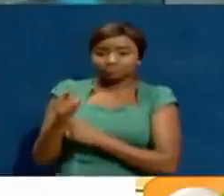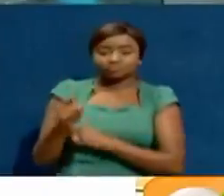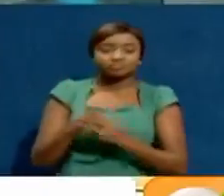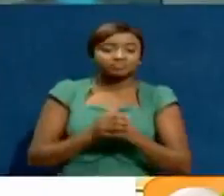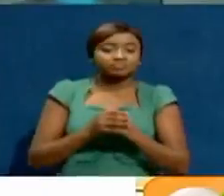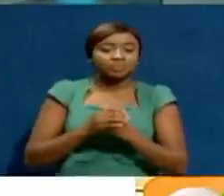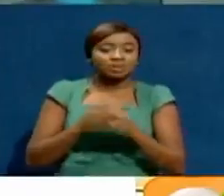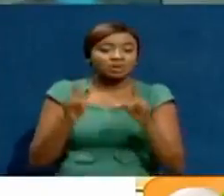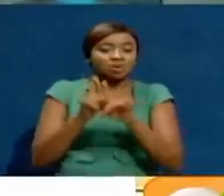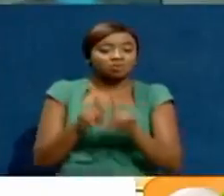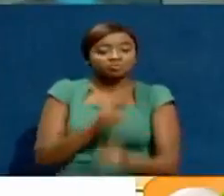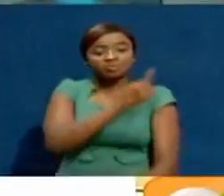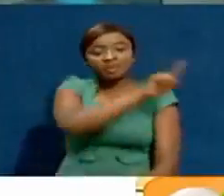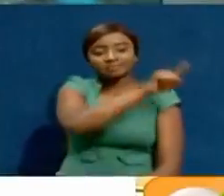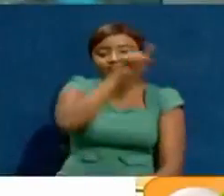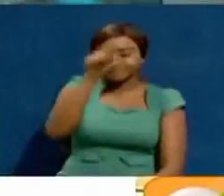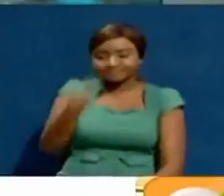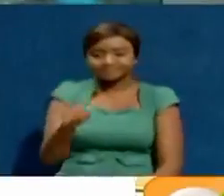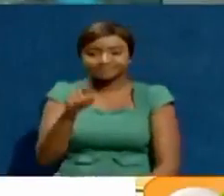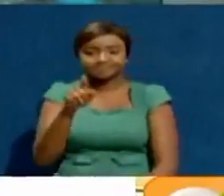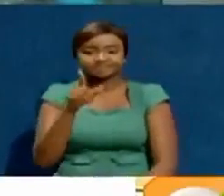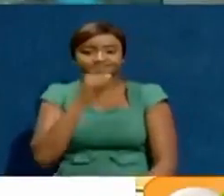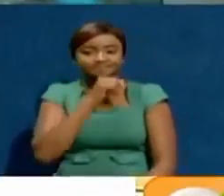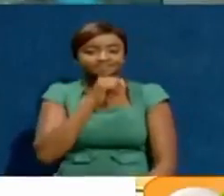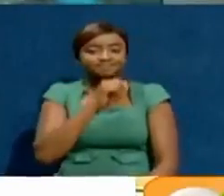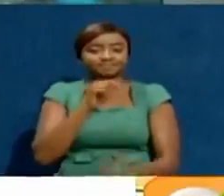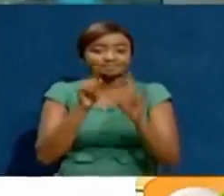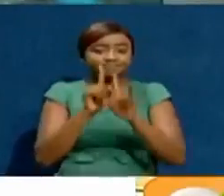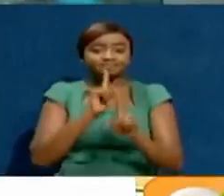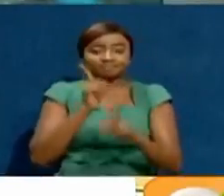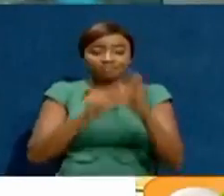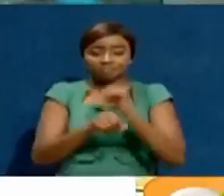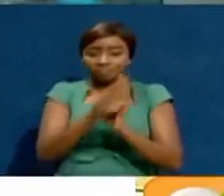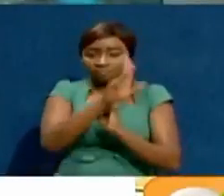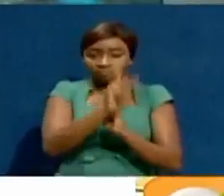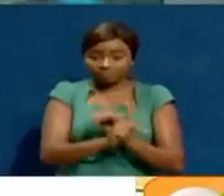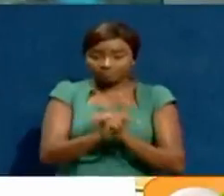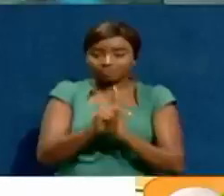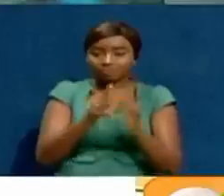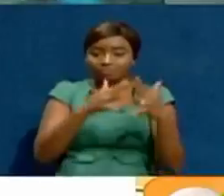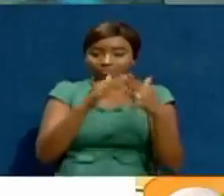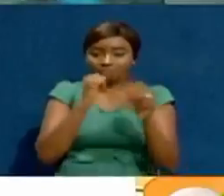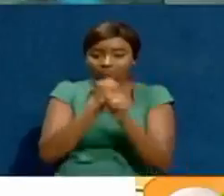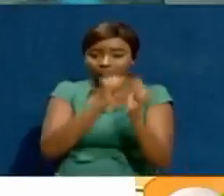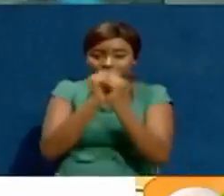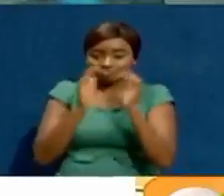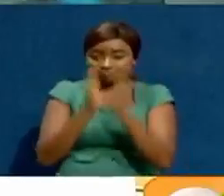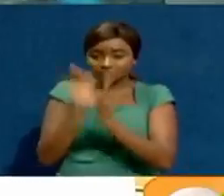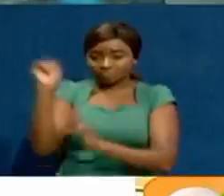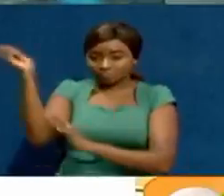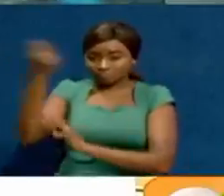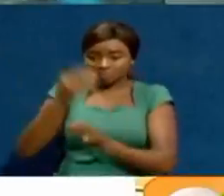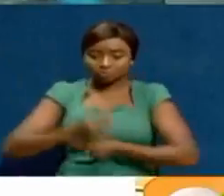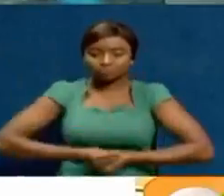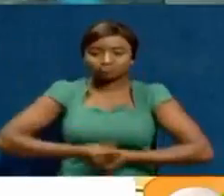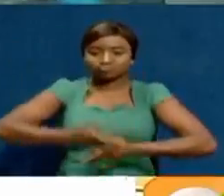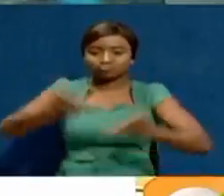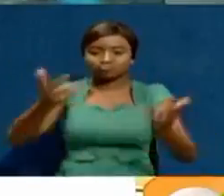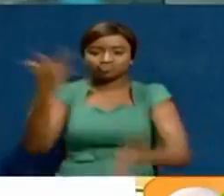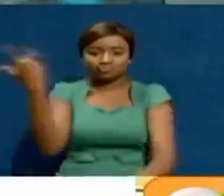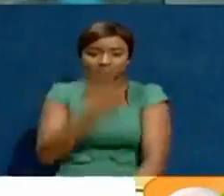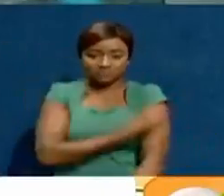Foreign Secretary Dominic Raab, who has also promised the UK collaboration with Kenya of development and distribution of